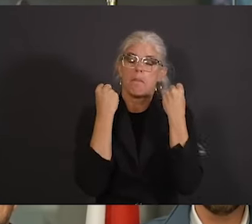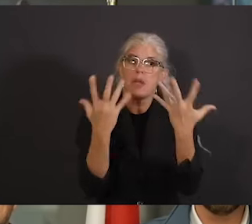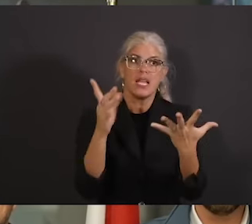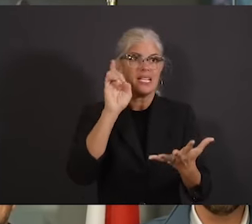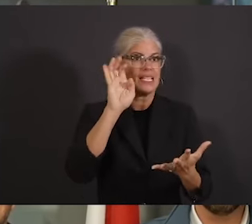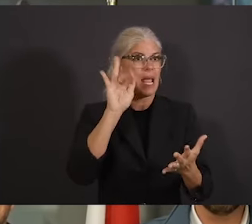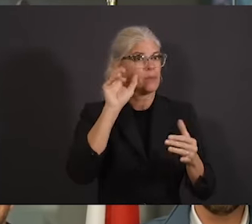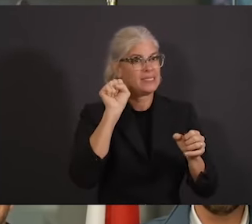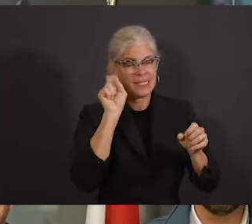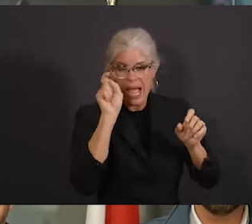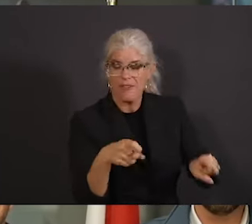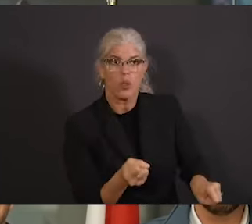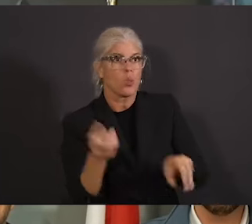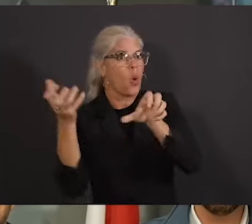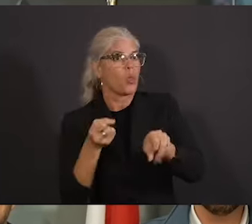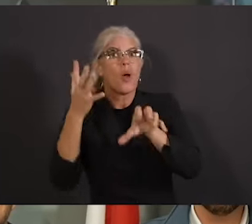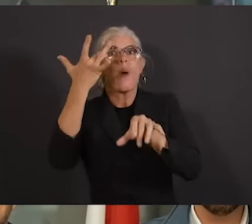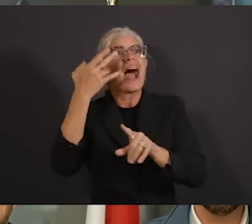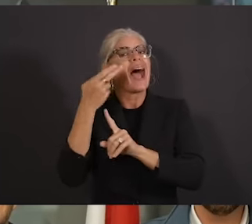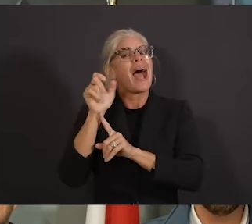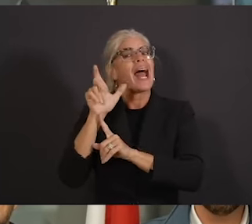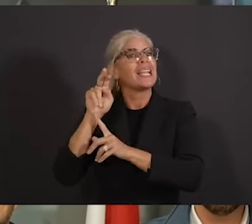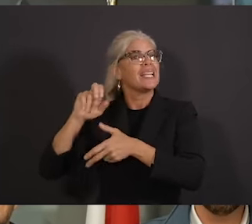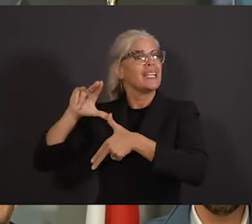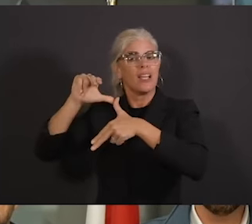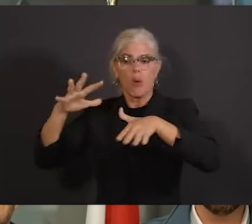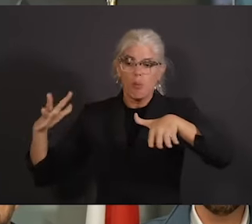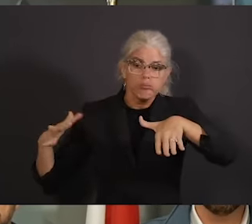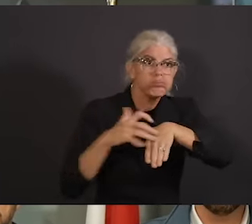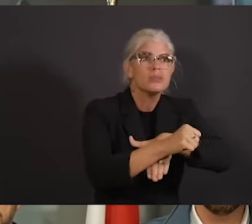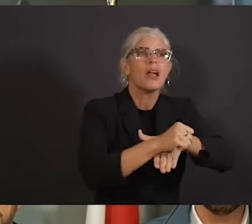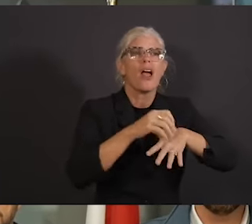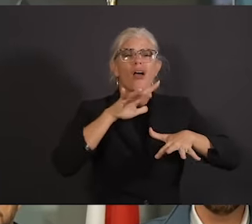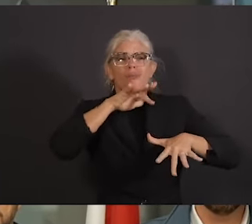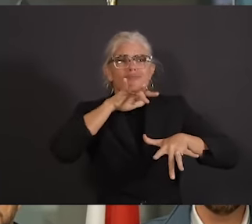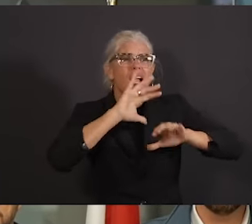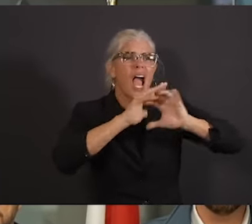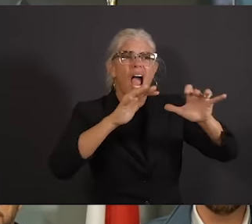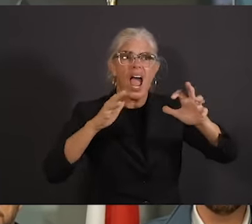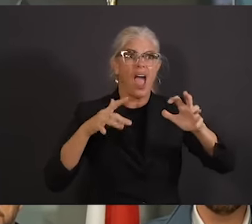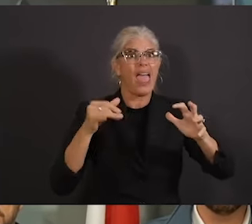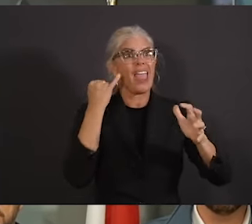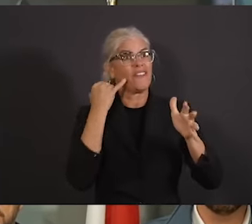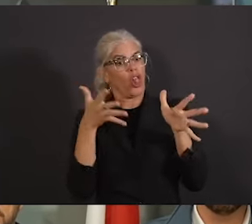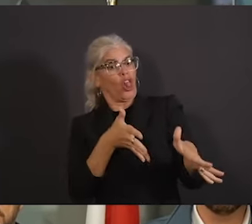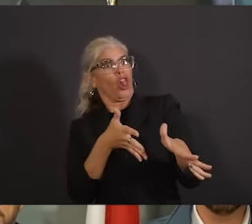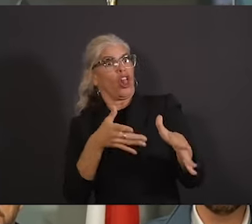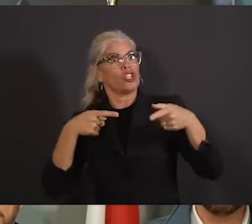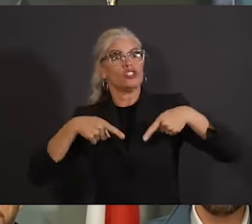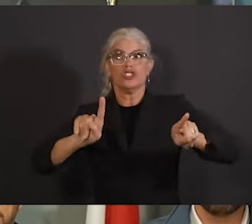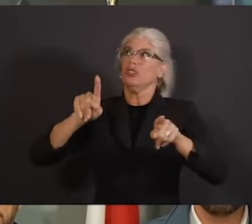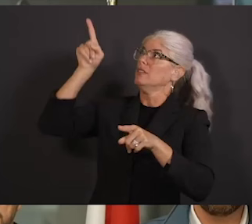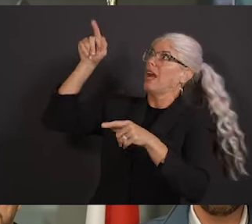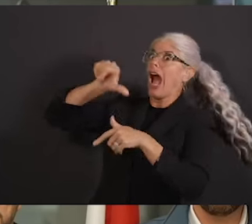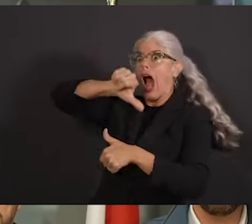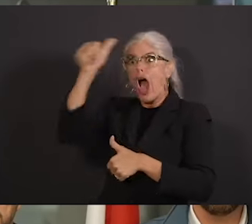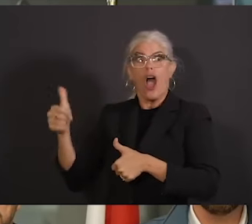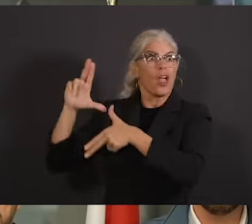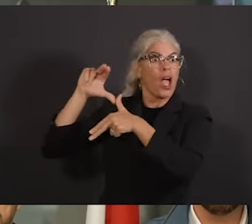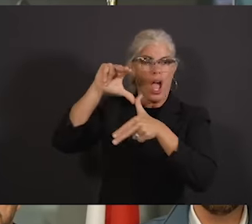on Florida's Gulf Coast. That creates a huge hazard if you have a major hurricane hit in that